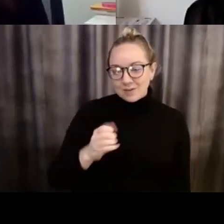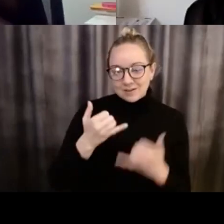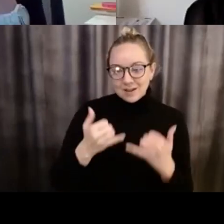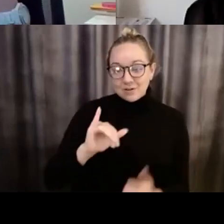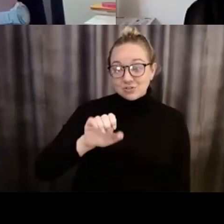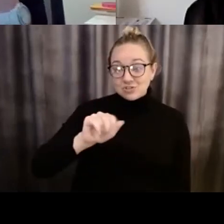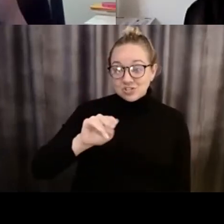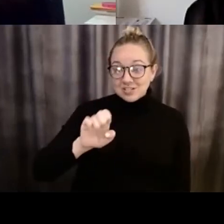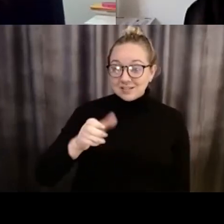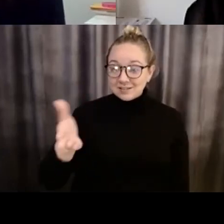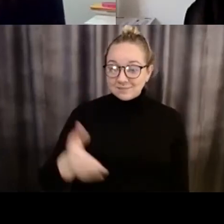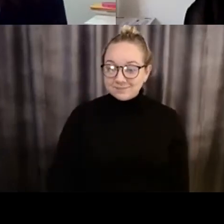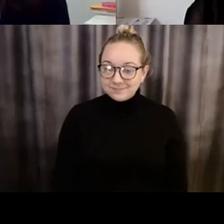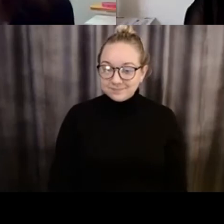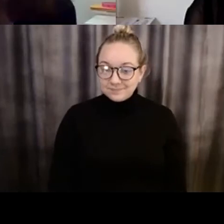Jean?